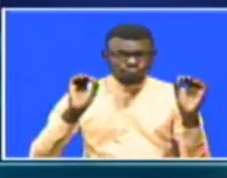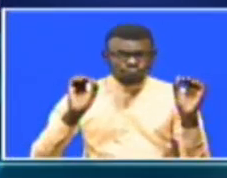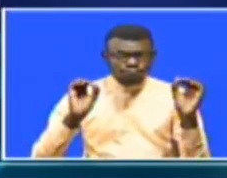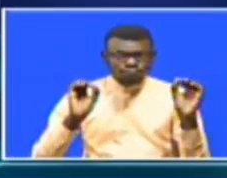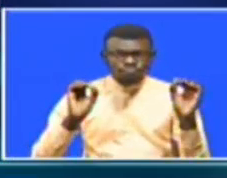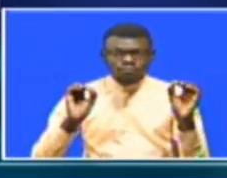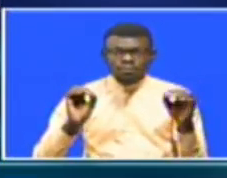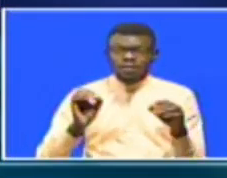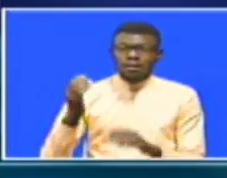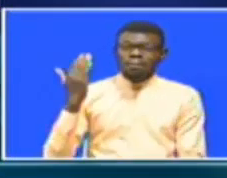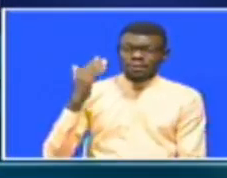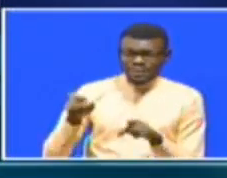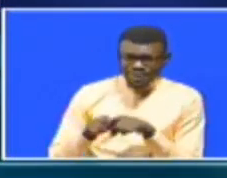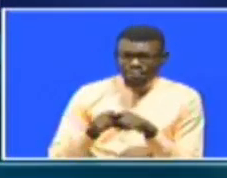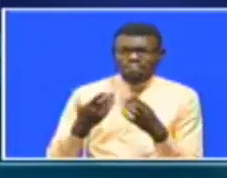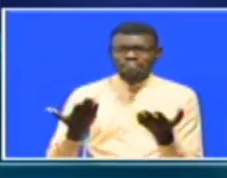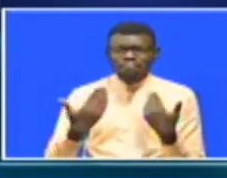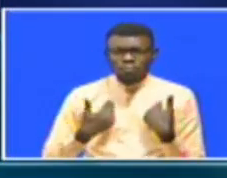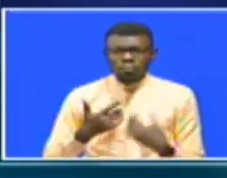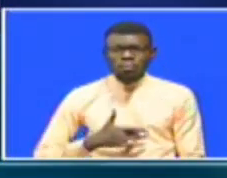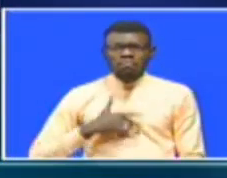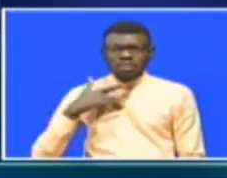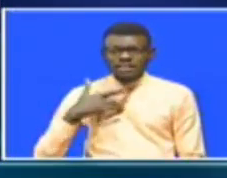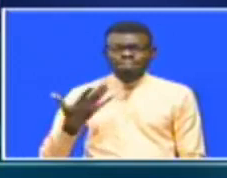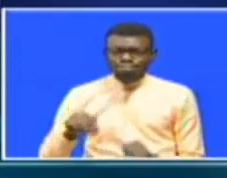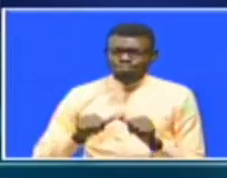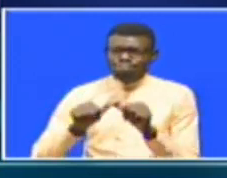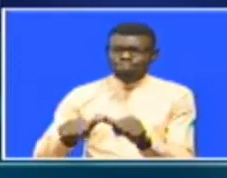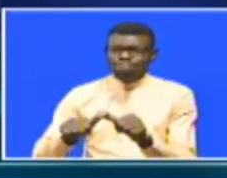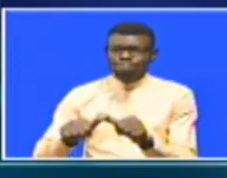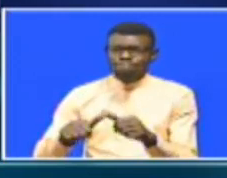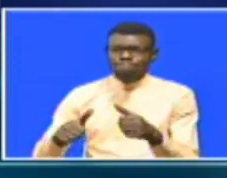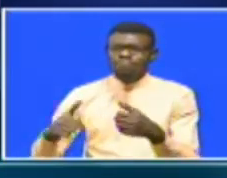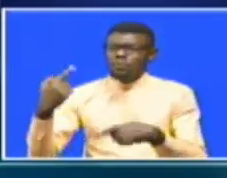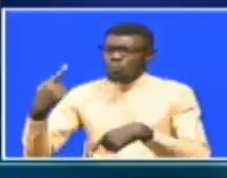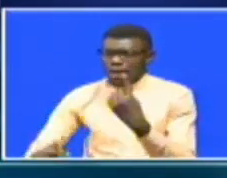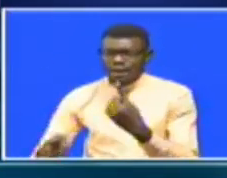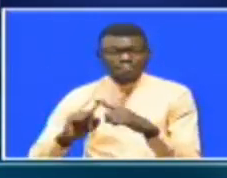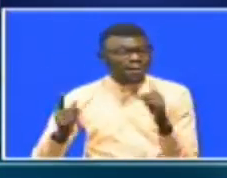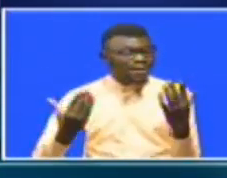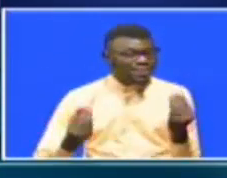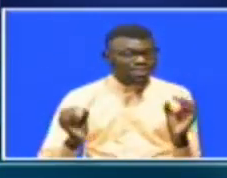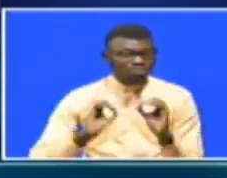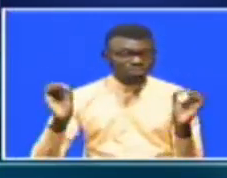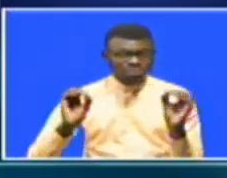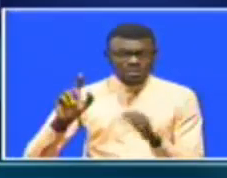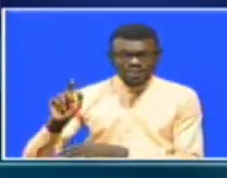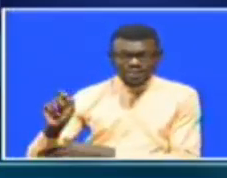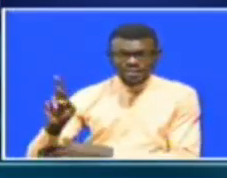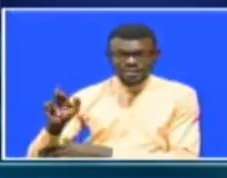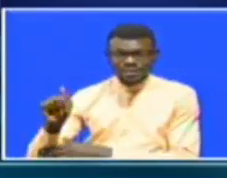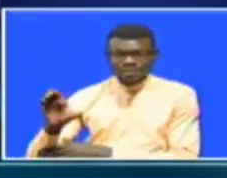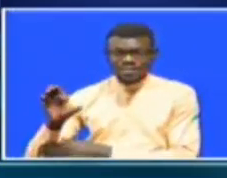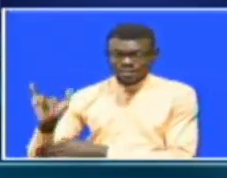players felt it was time for them to take the mantle. Nothing was coming easy. Tracy Karanja took over the armband